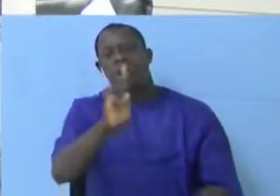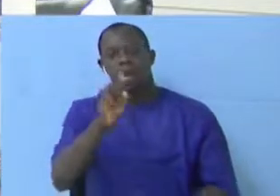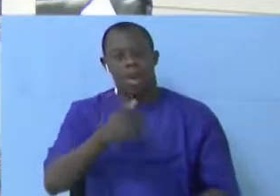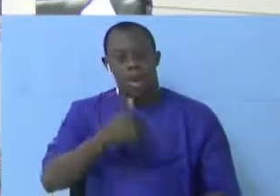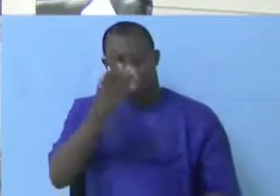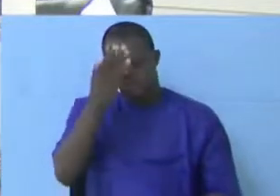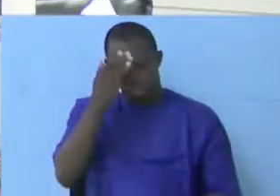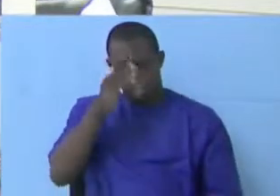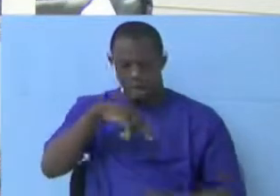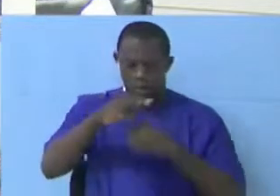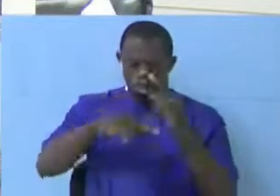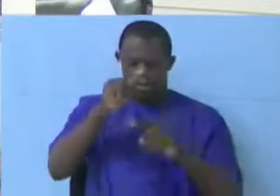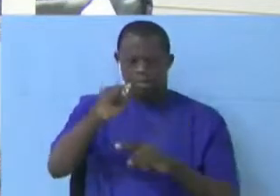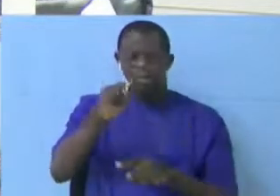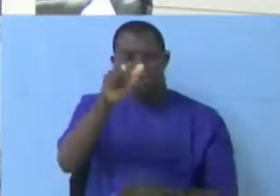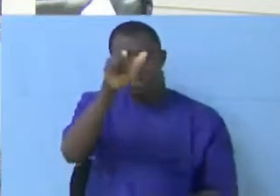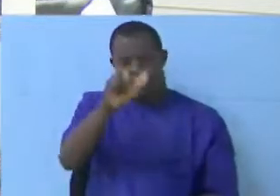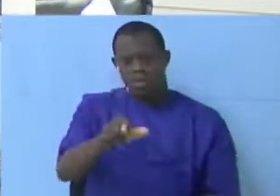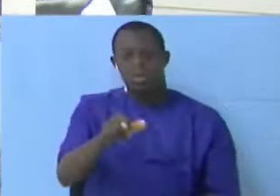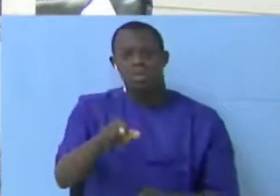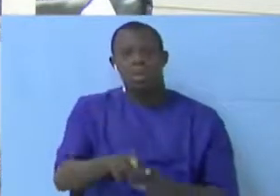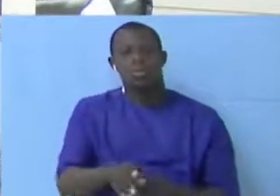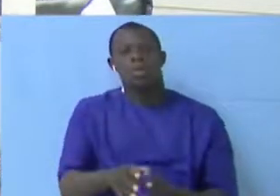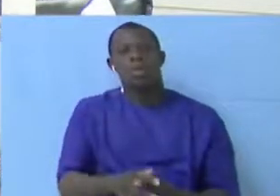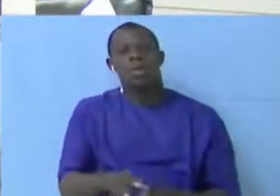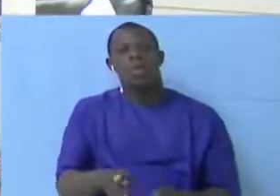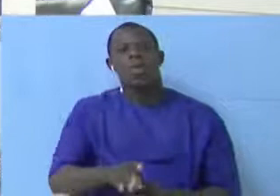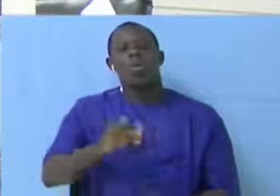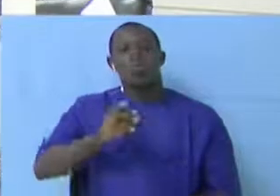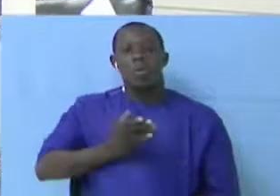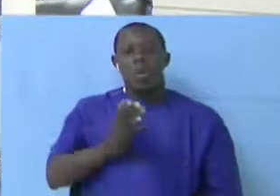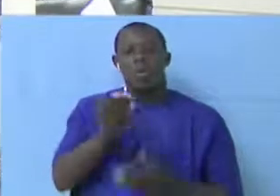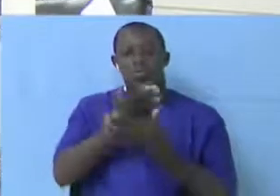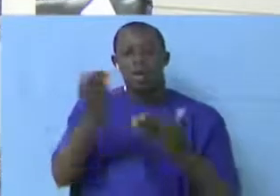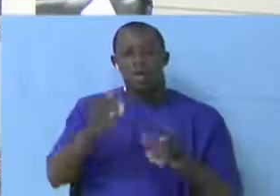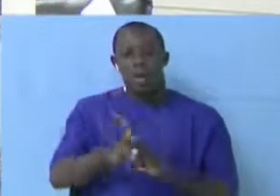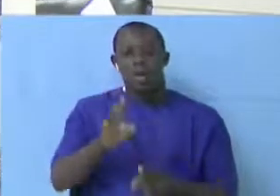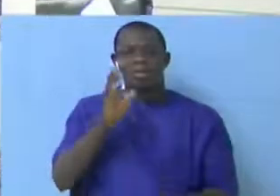what I know about it is, jigen bi fuma ko gis bema